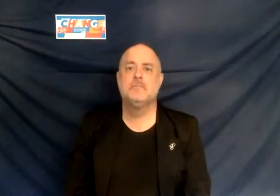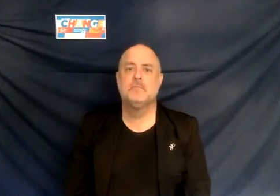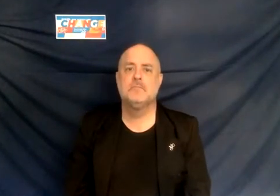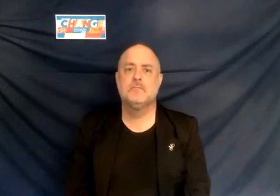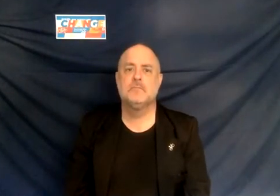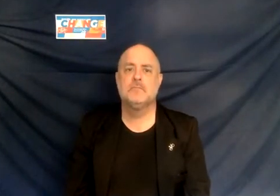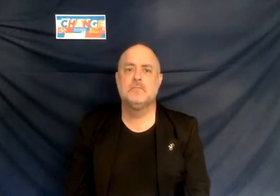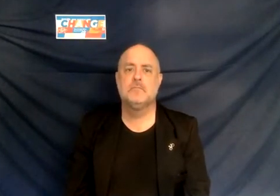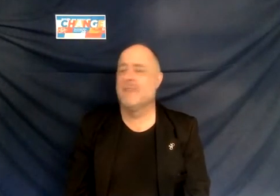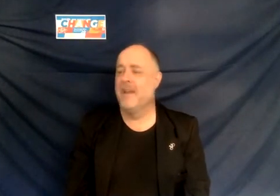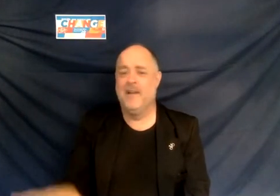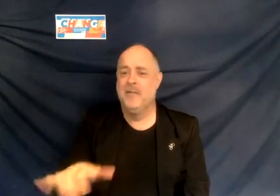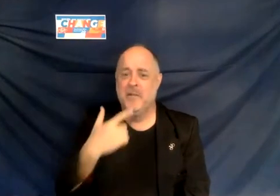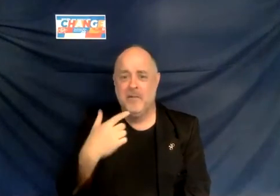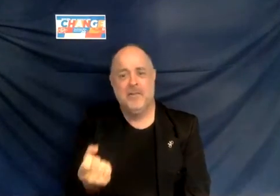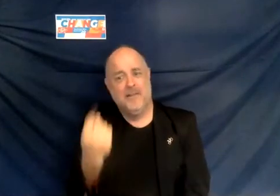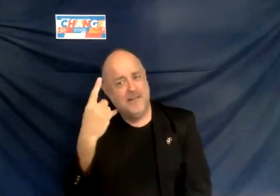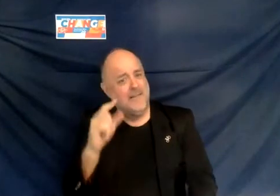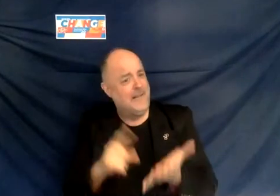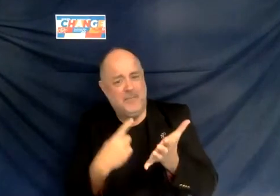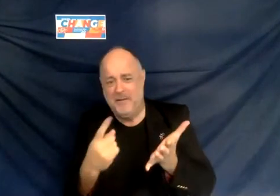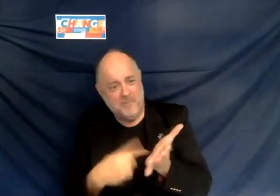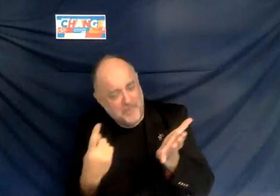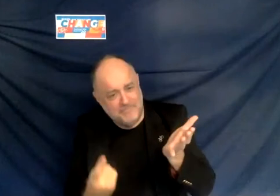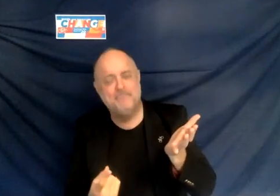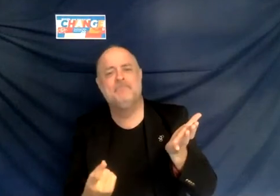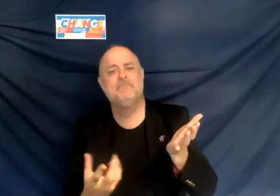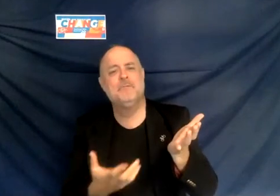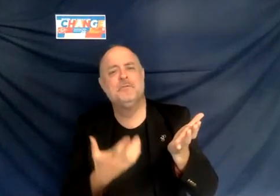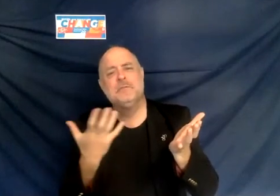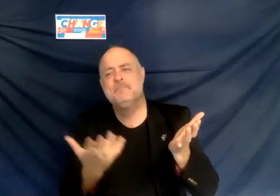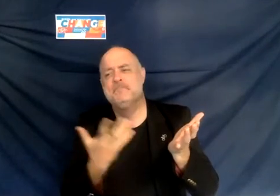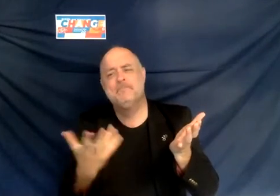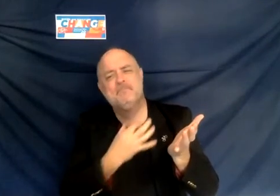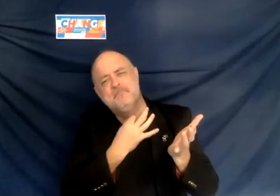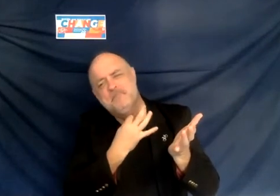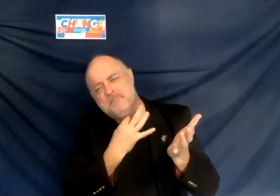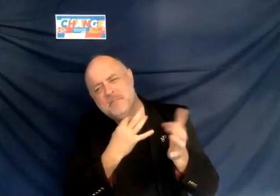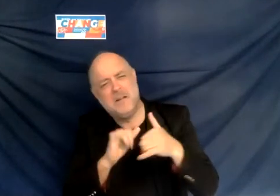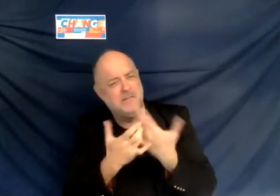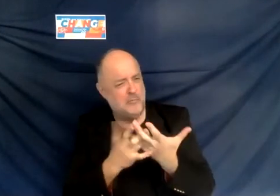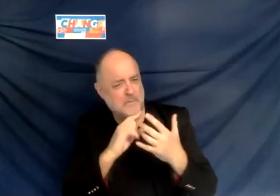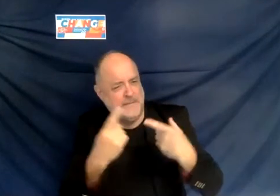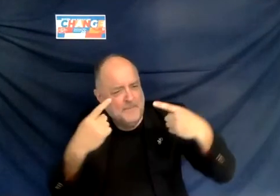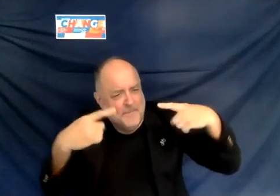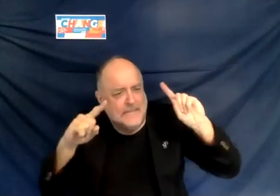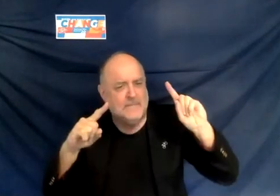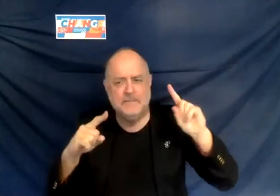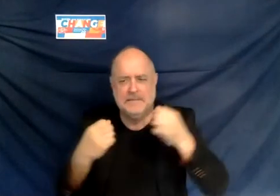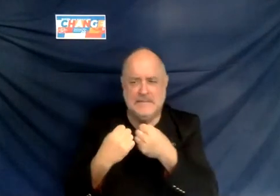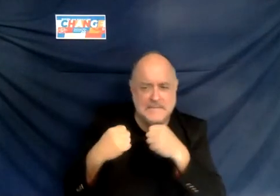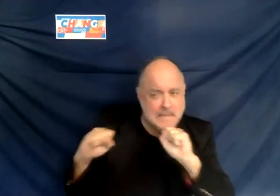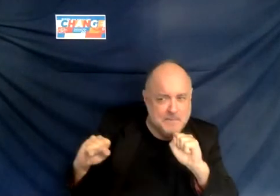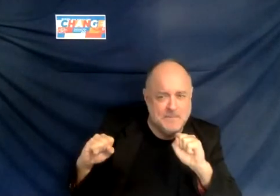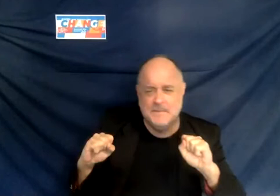yeah, as we say, we understand there is a question of their efficacy, of their safety, but